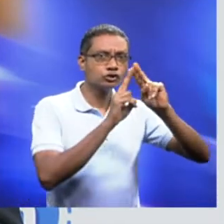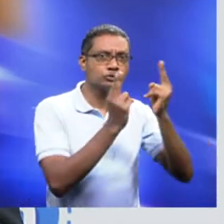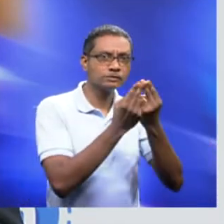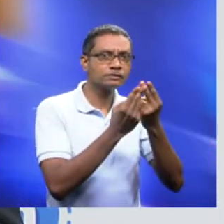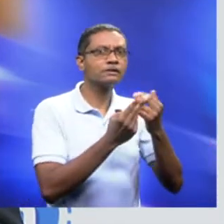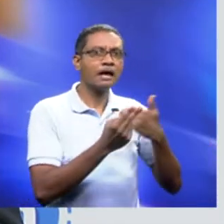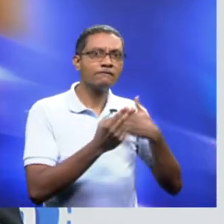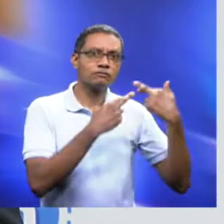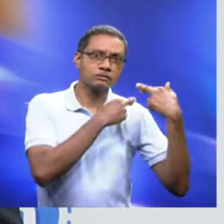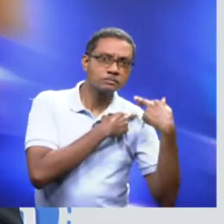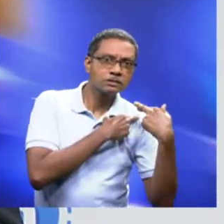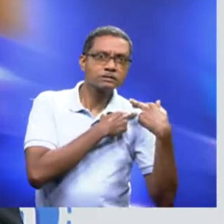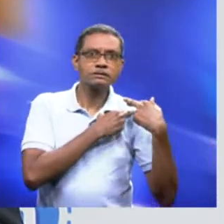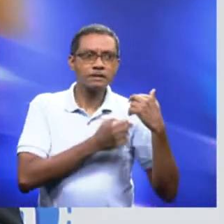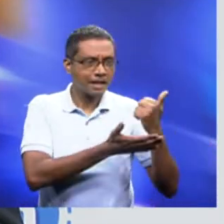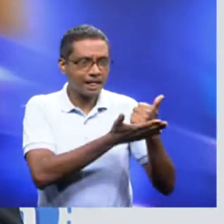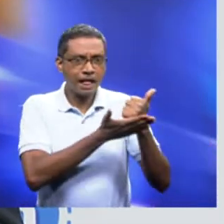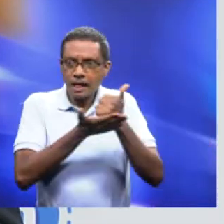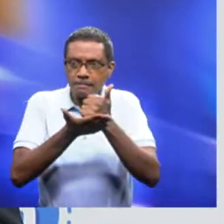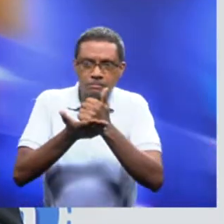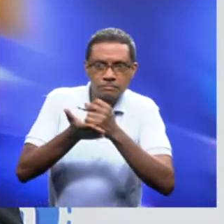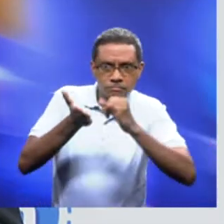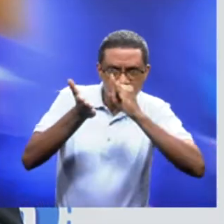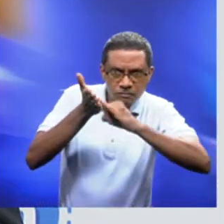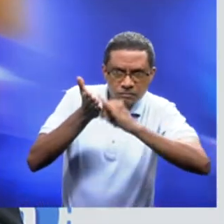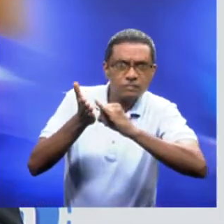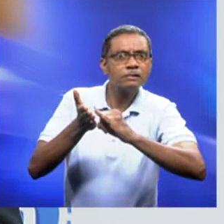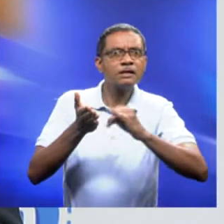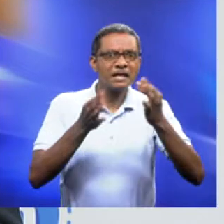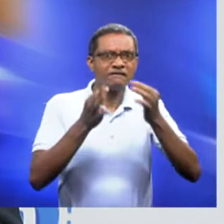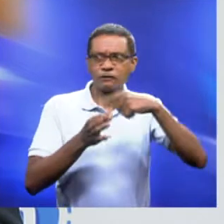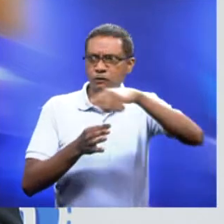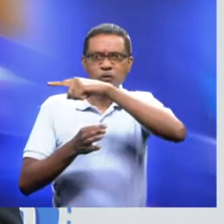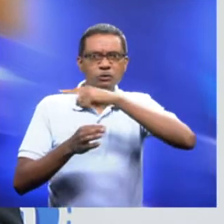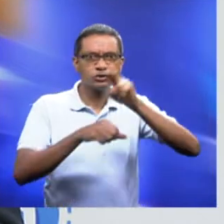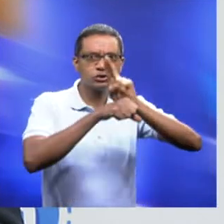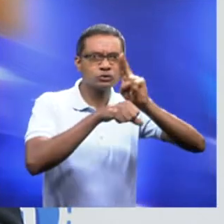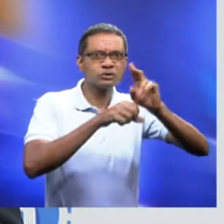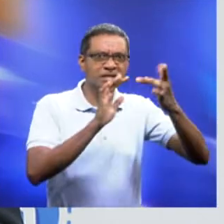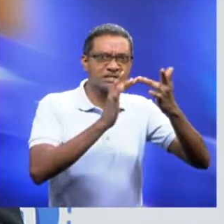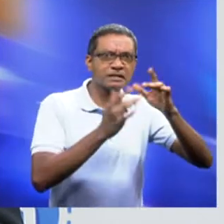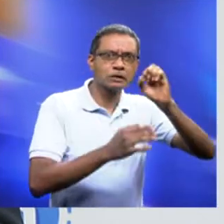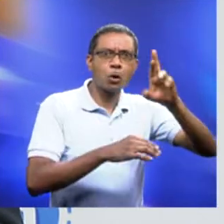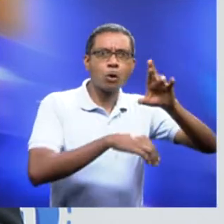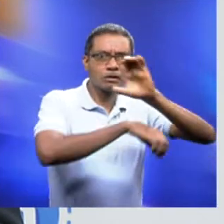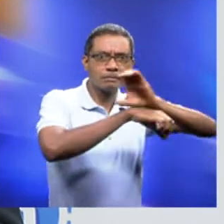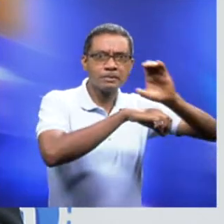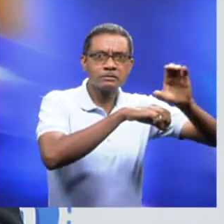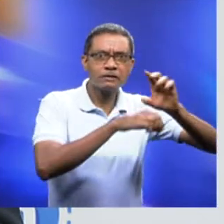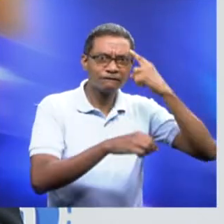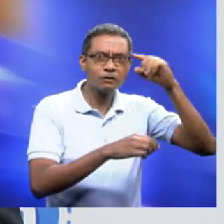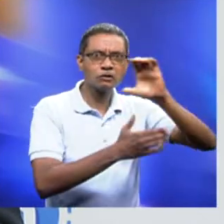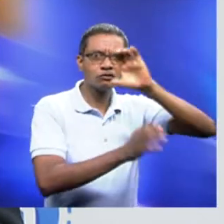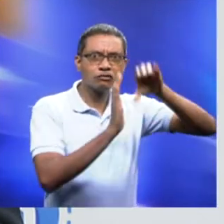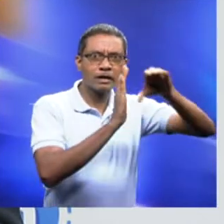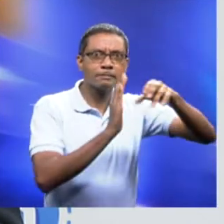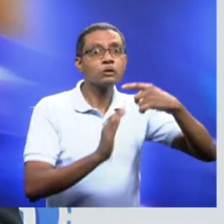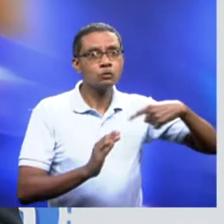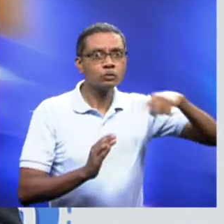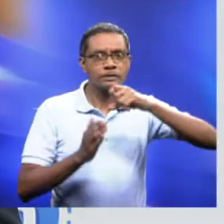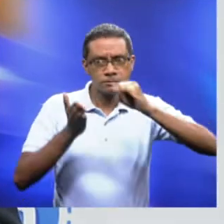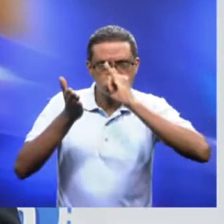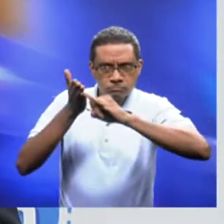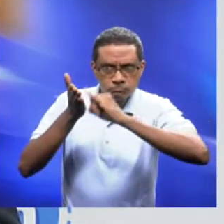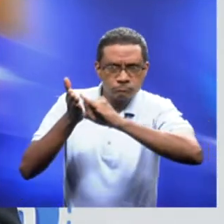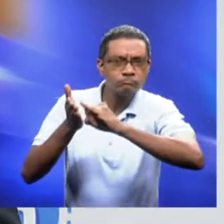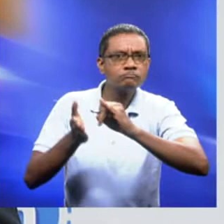assist investigations where crimes involve the use and misuse of internet and communication technologies. So we